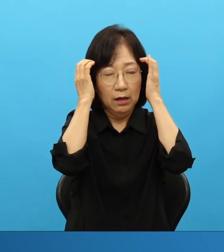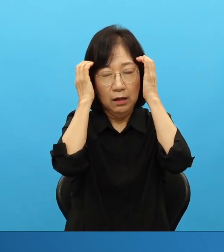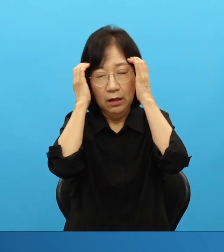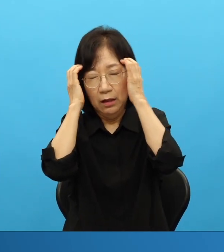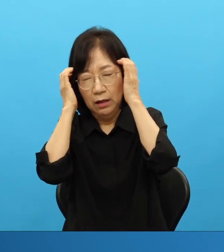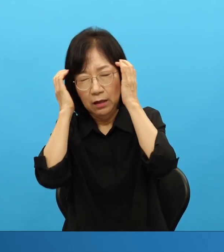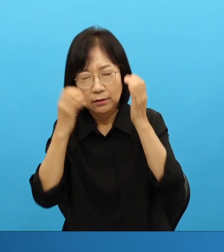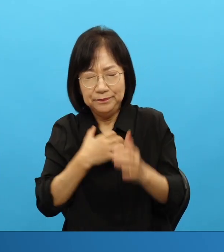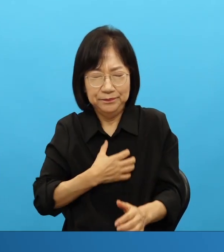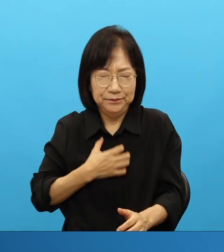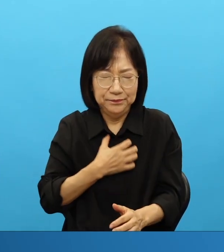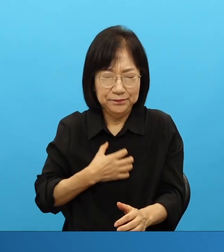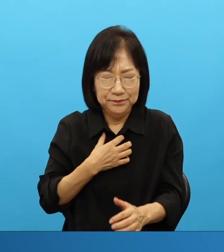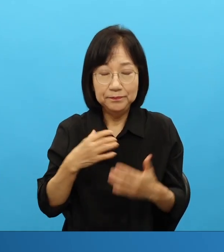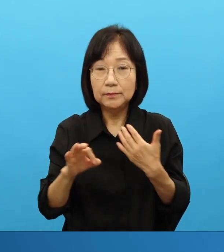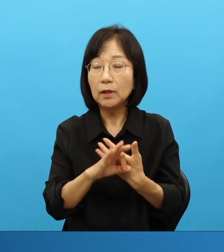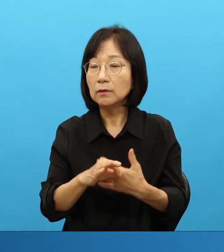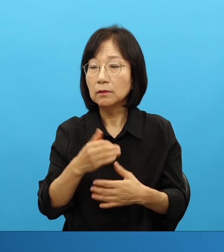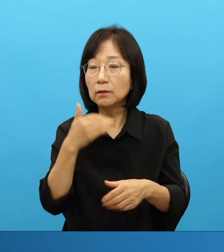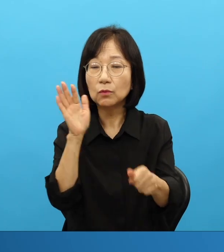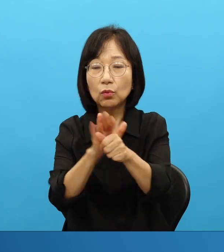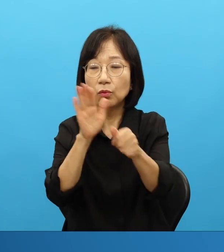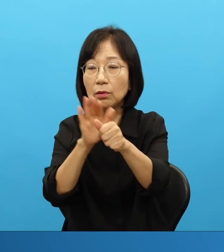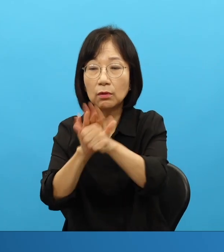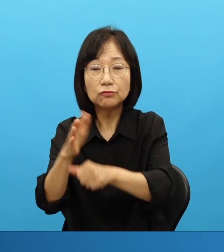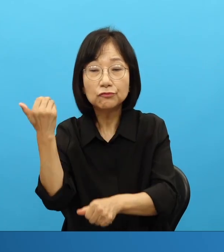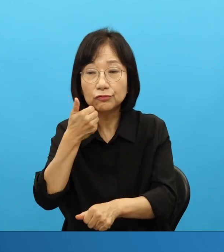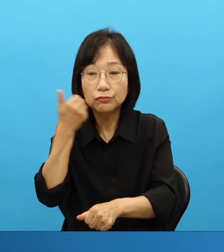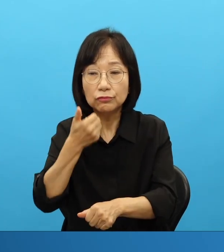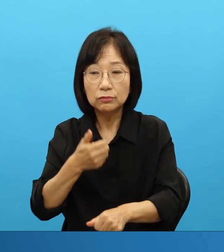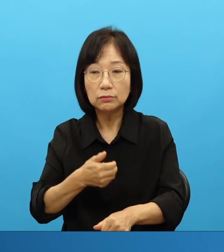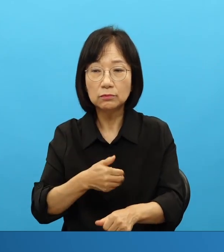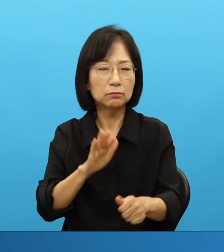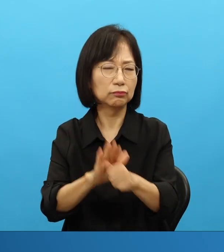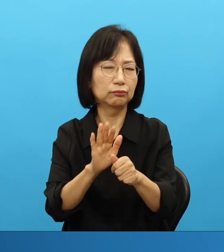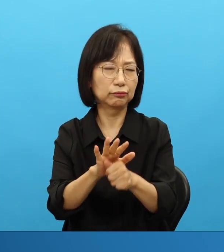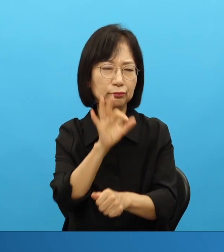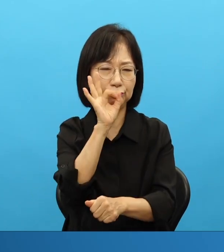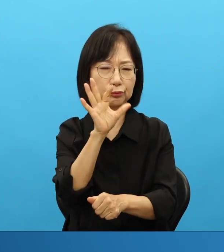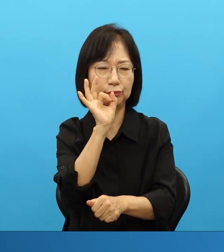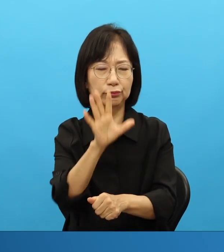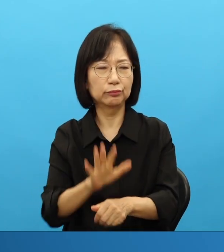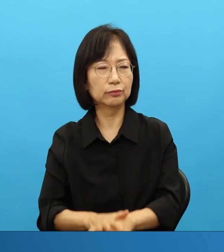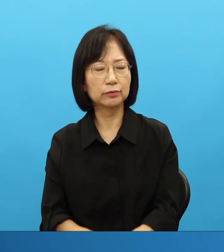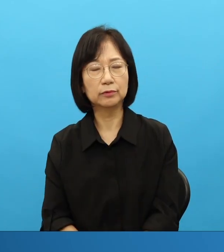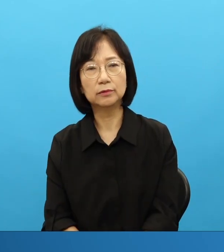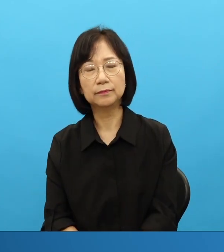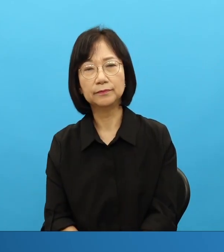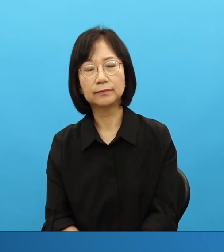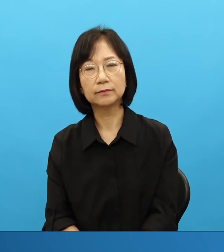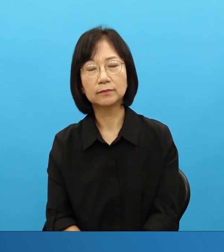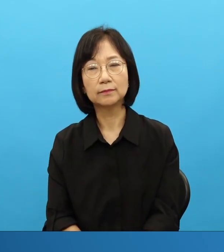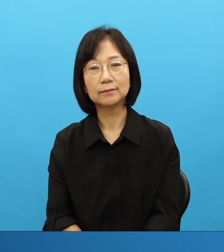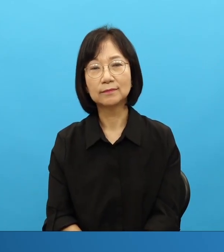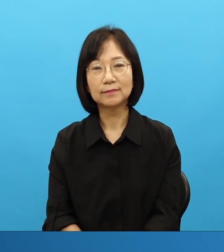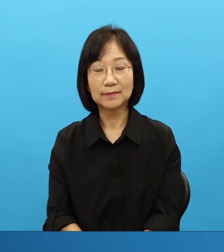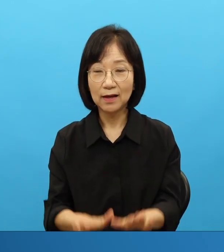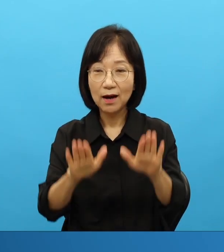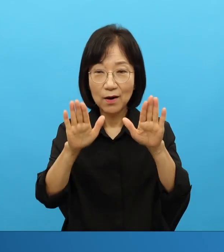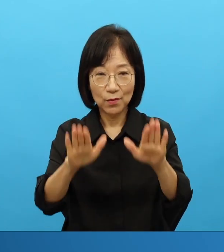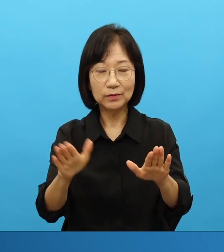your way as you live your lives in the world without this spiritual strength. And later on, who can come to your support and aid?